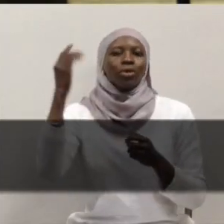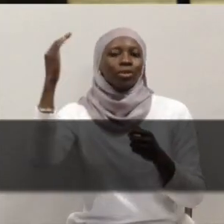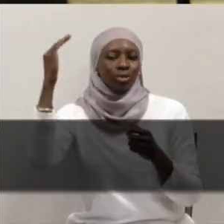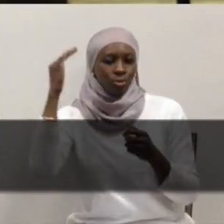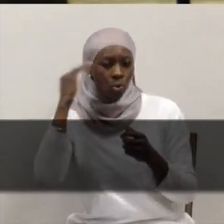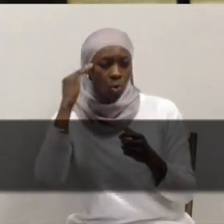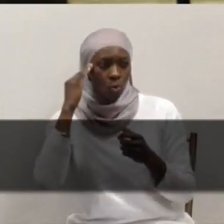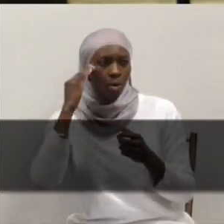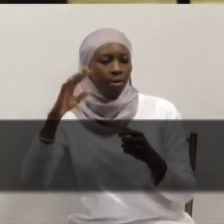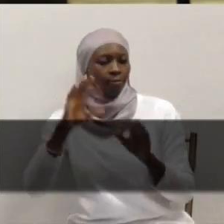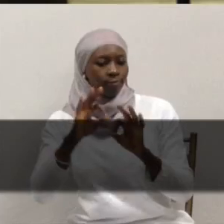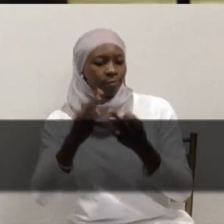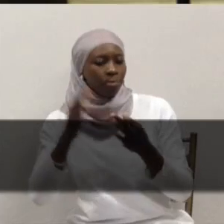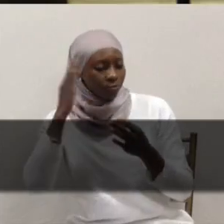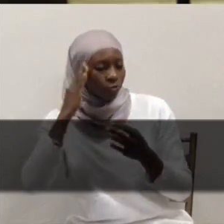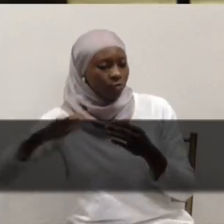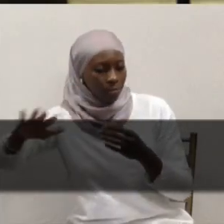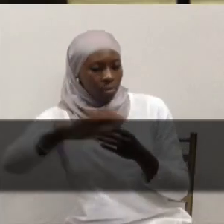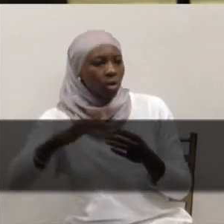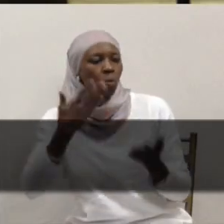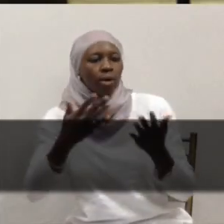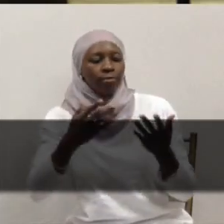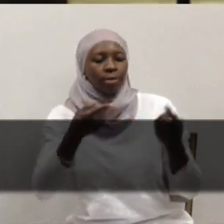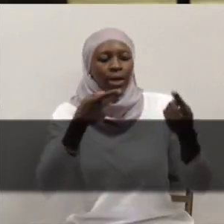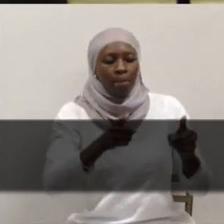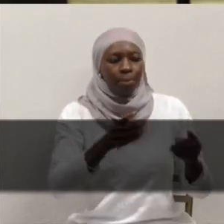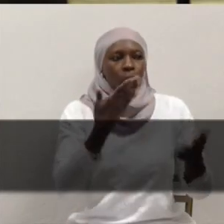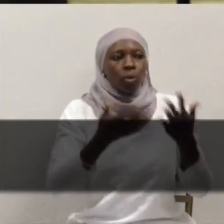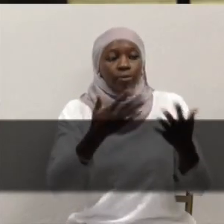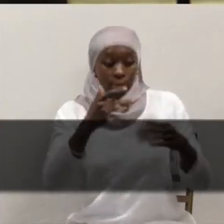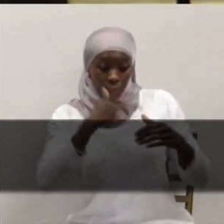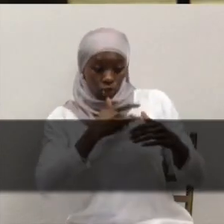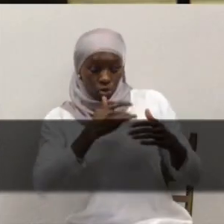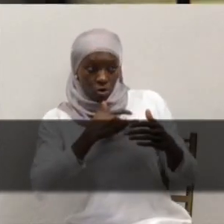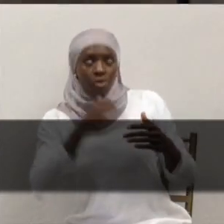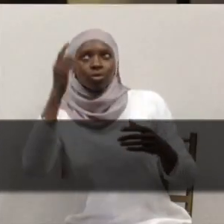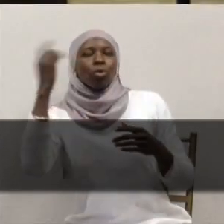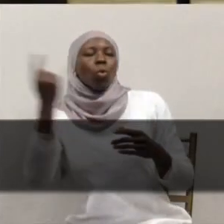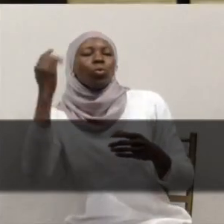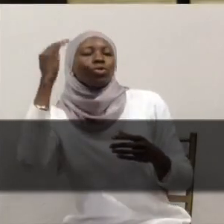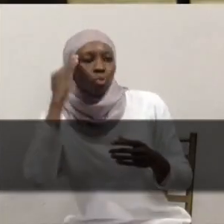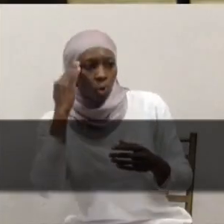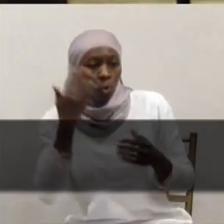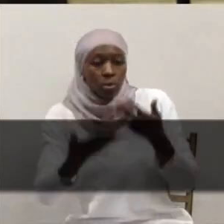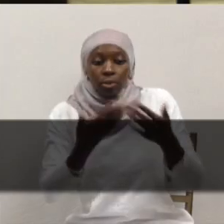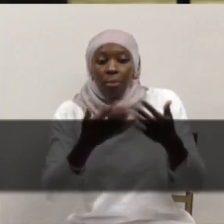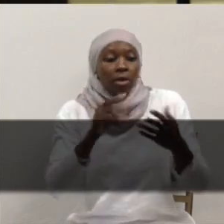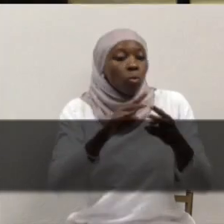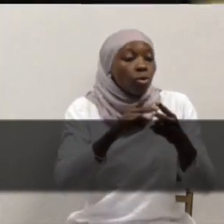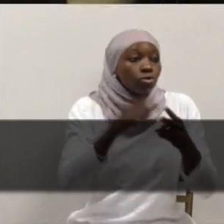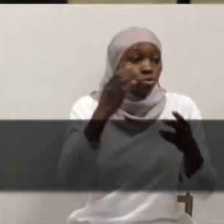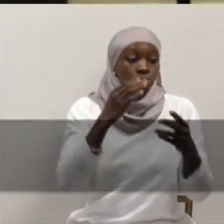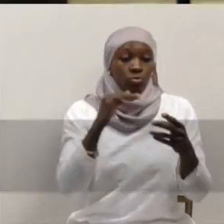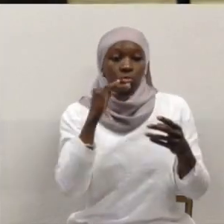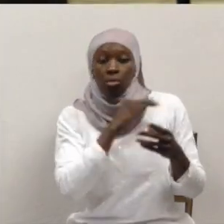all things. So Allah subhanahu wa ta'ala is saying, whether or not you believe yourself, Allah knows that you are lying. And Allah knows